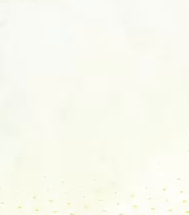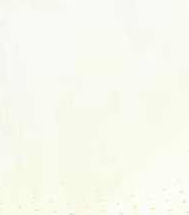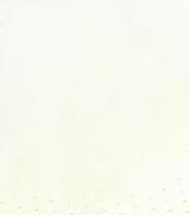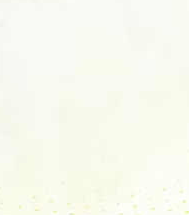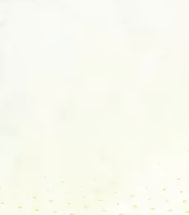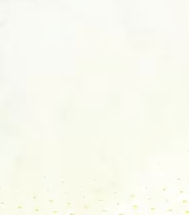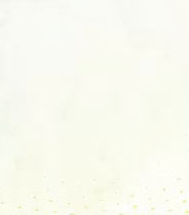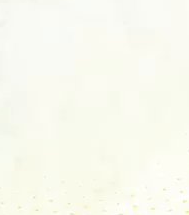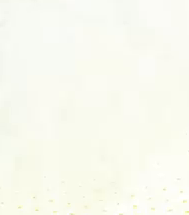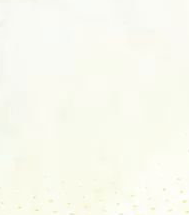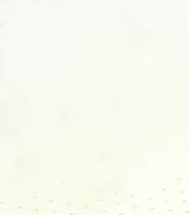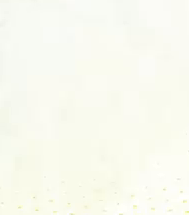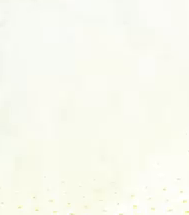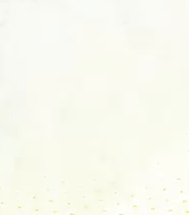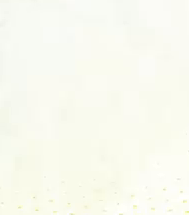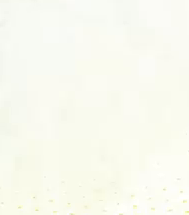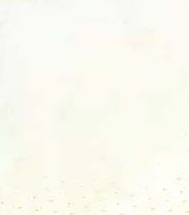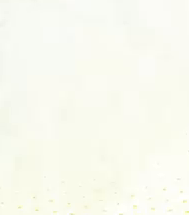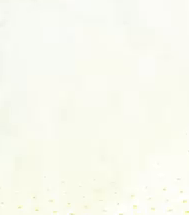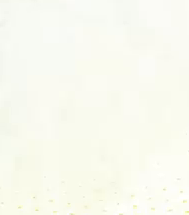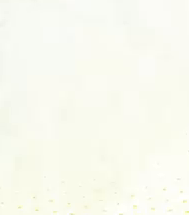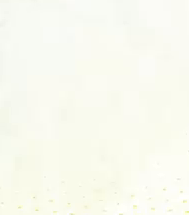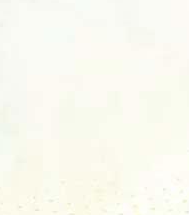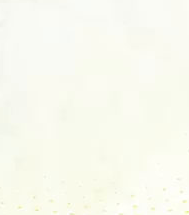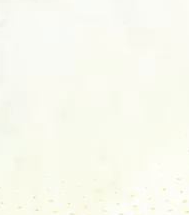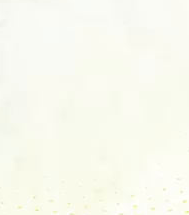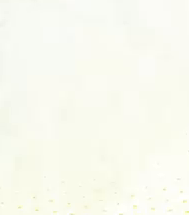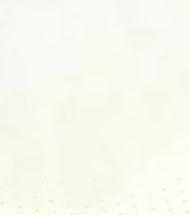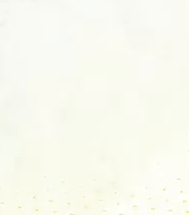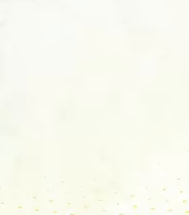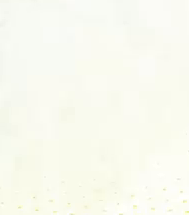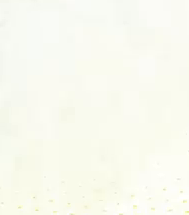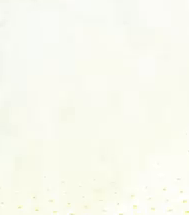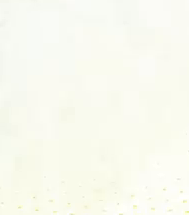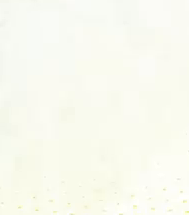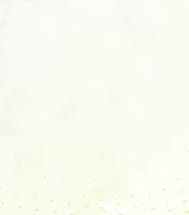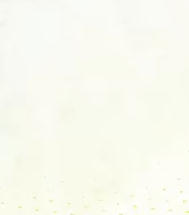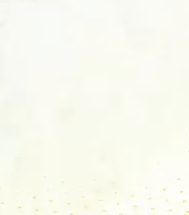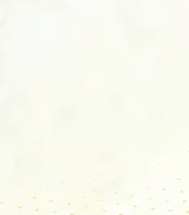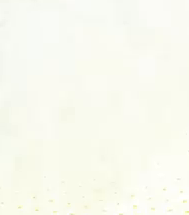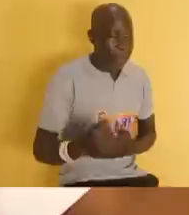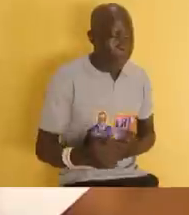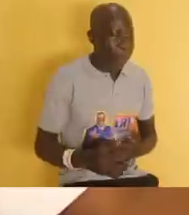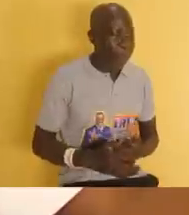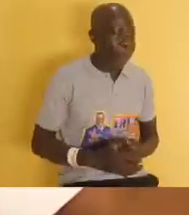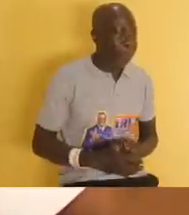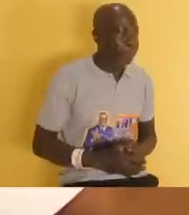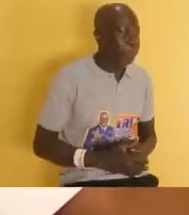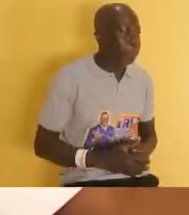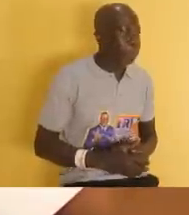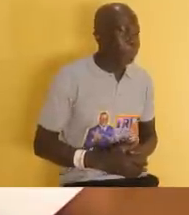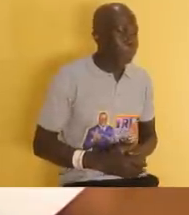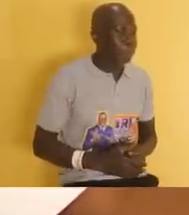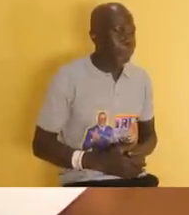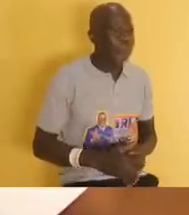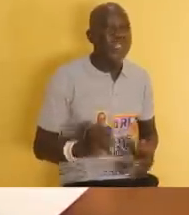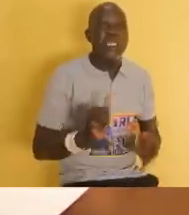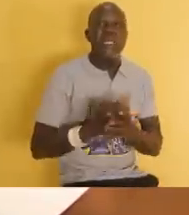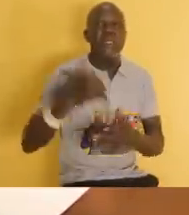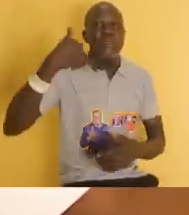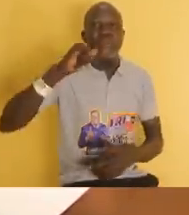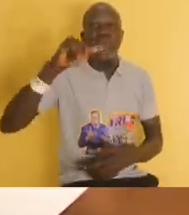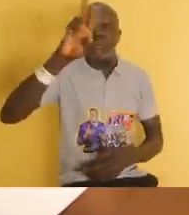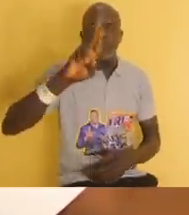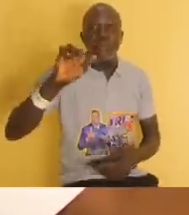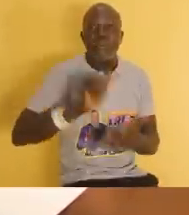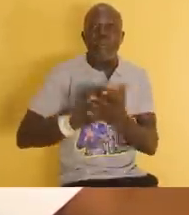me. Olorun e se o, Olorun se bi obo e se o, e se o, e se o. Jesus name alone. Se fun to fun gba lati wa to si.